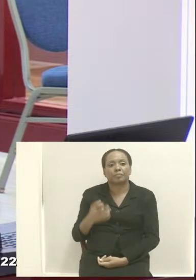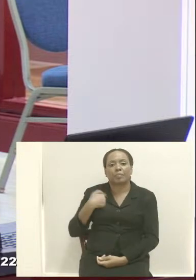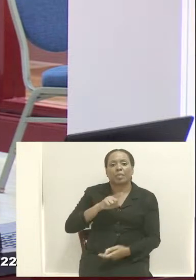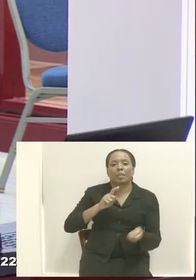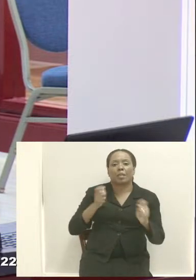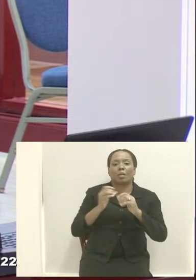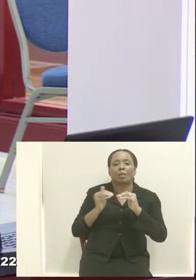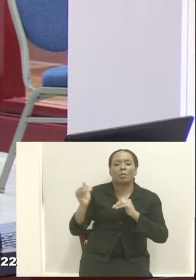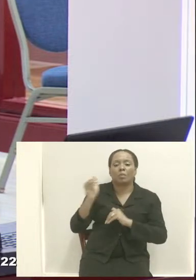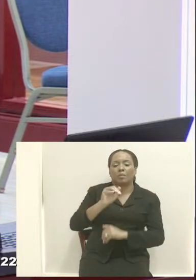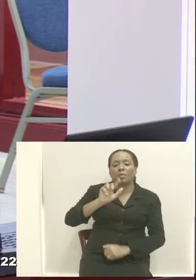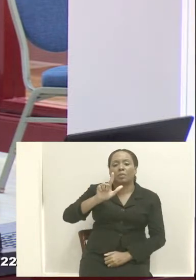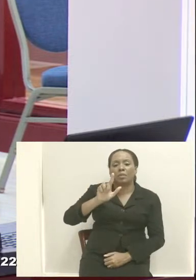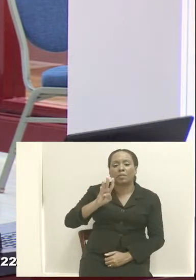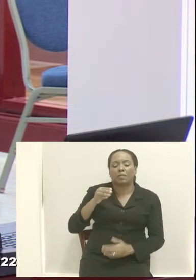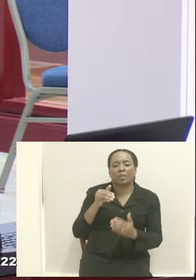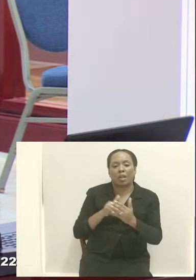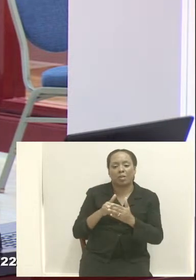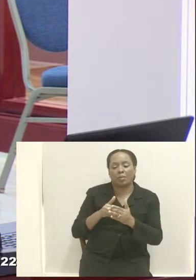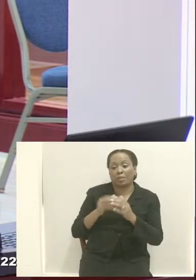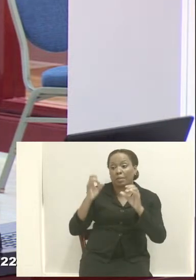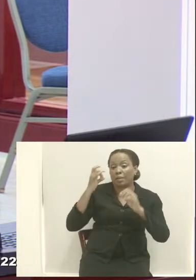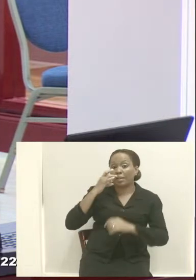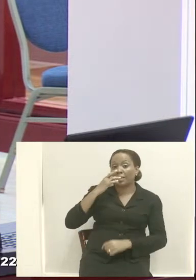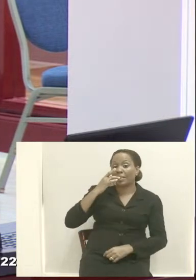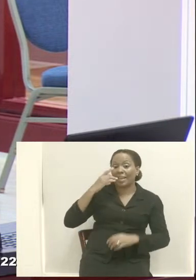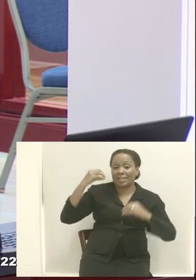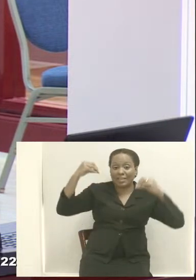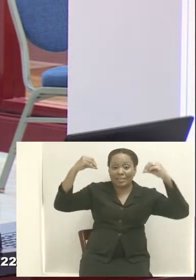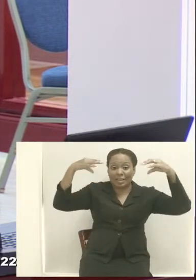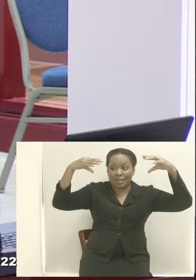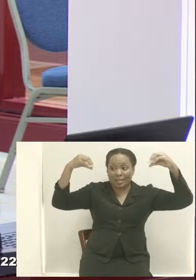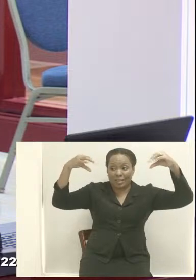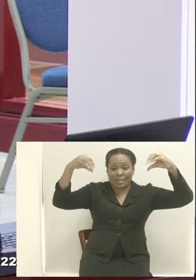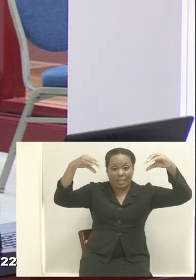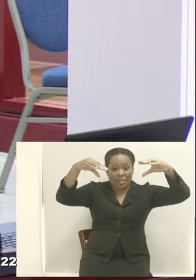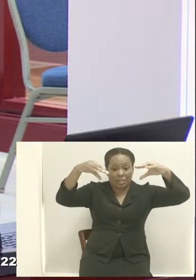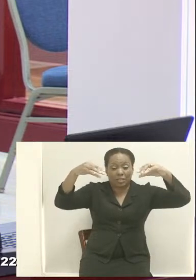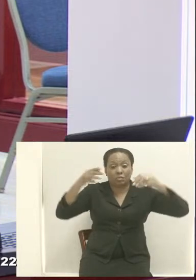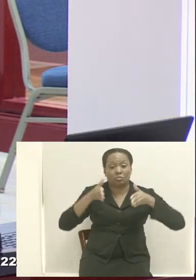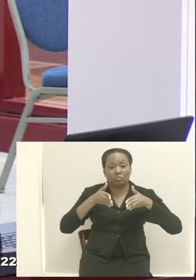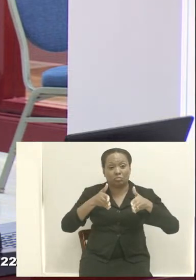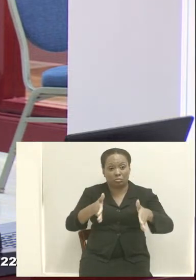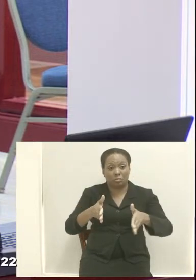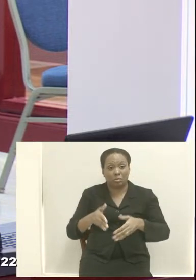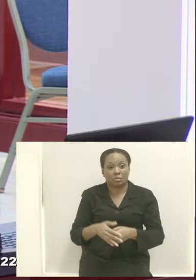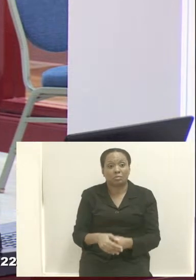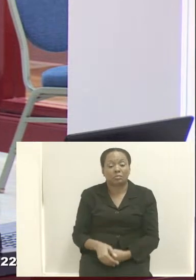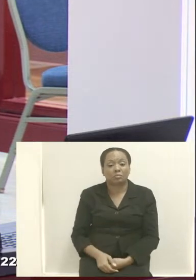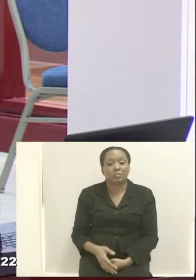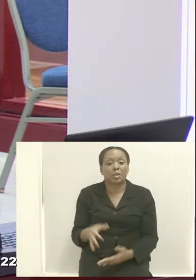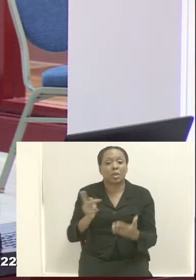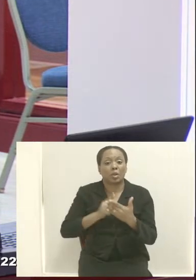and we're almost at the end of that particular project, because we would have only procured